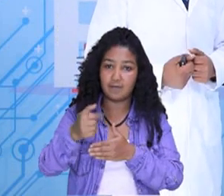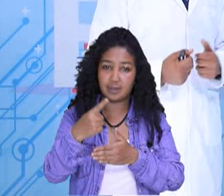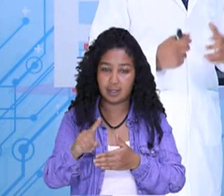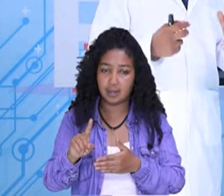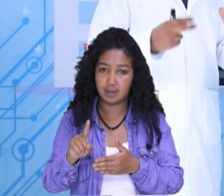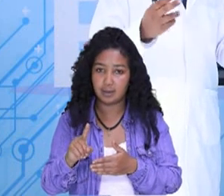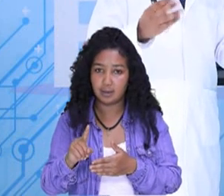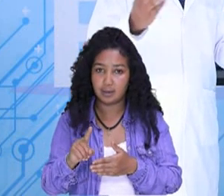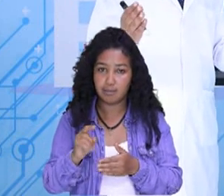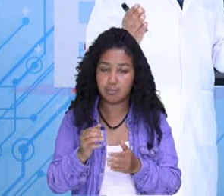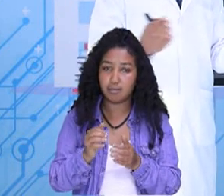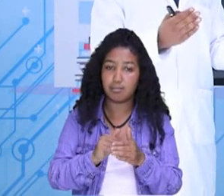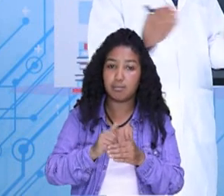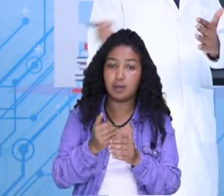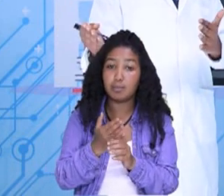the